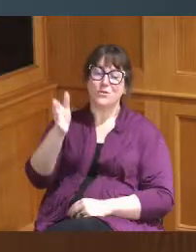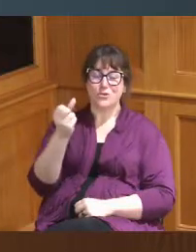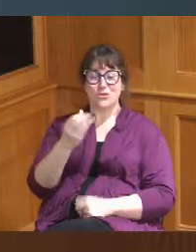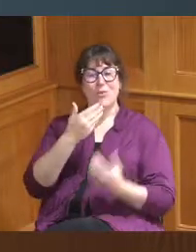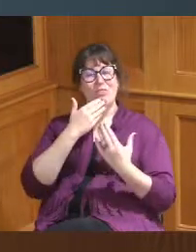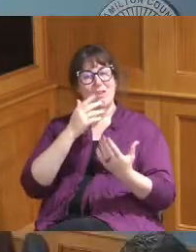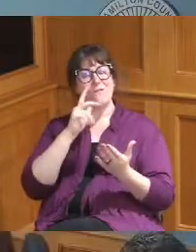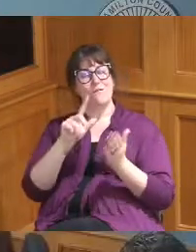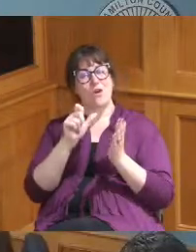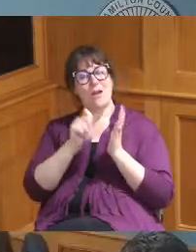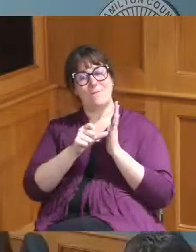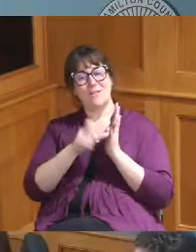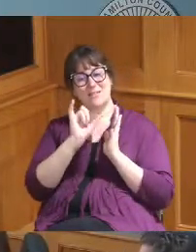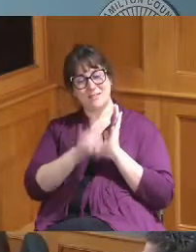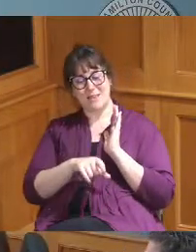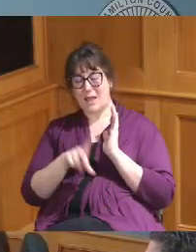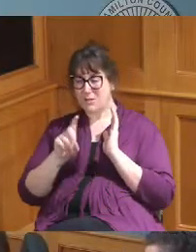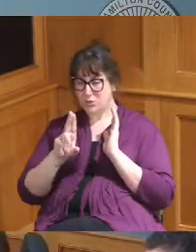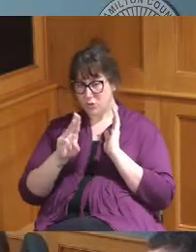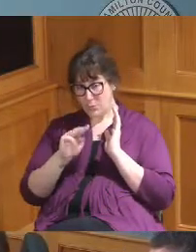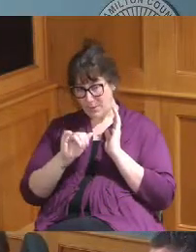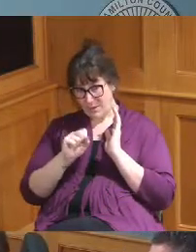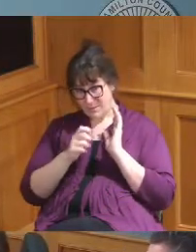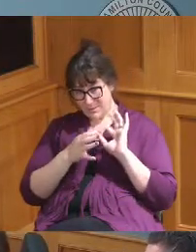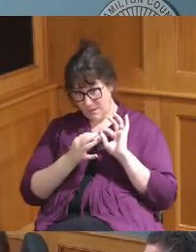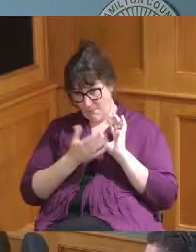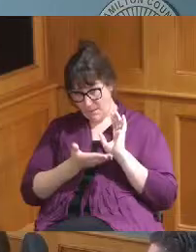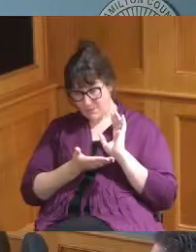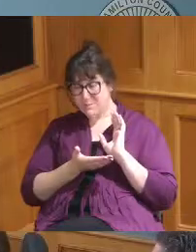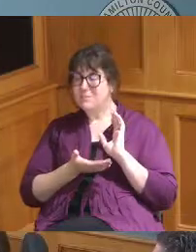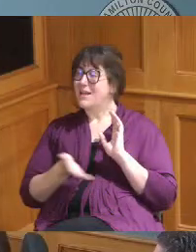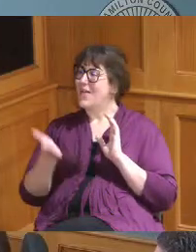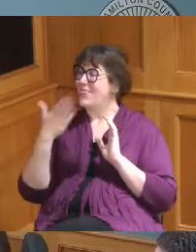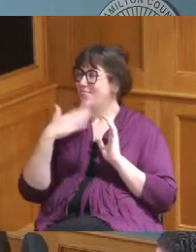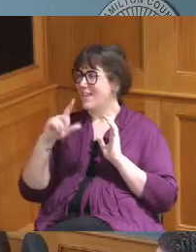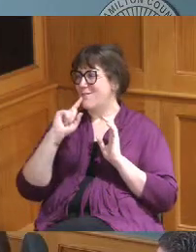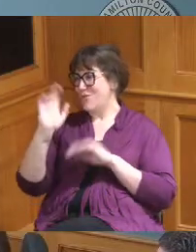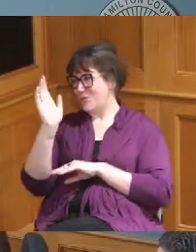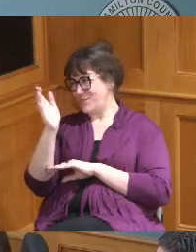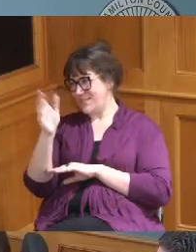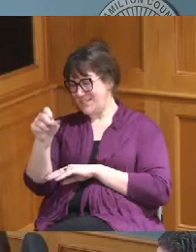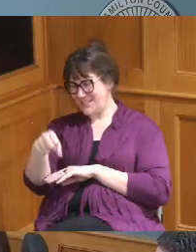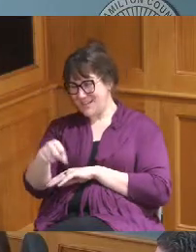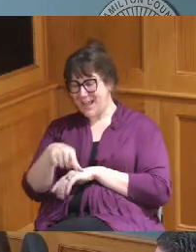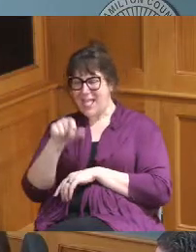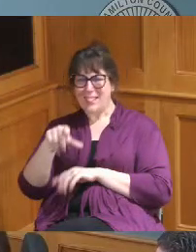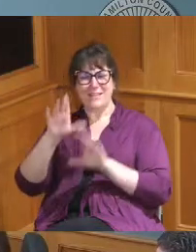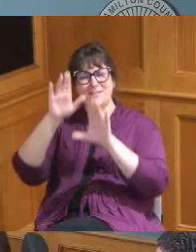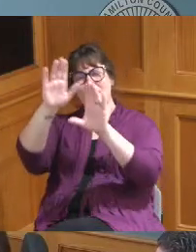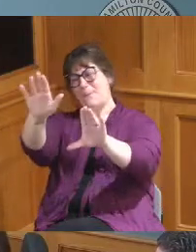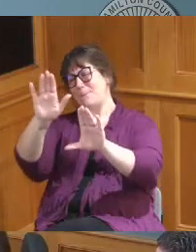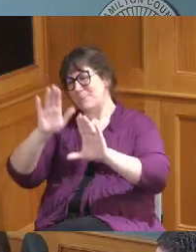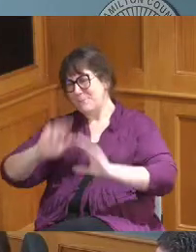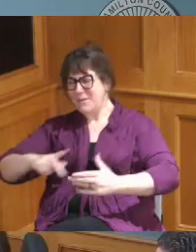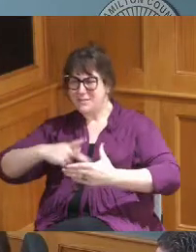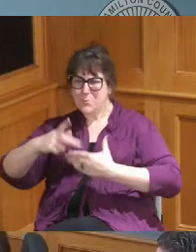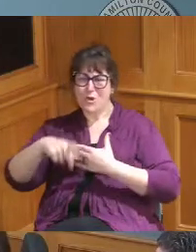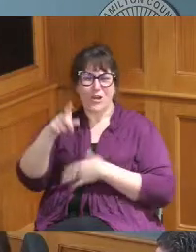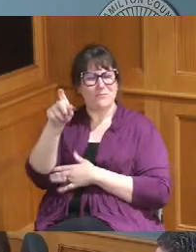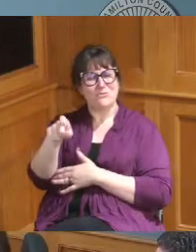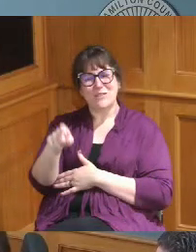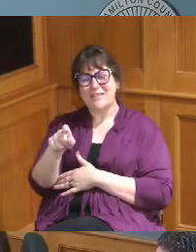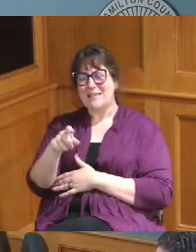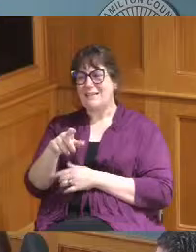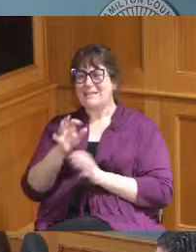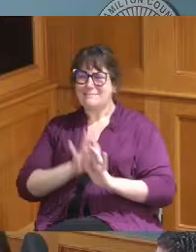that. Commissioner Summer Dumas. Thank you. Thank you both for your presentations. This is a phenomenal program, so needed.